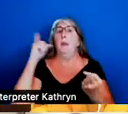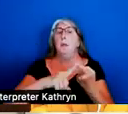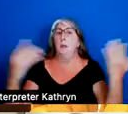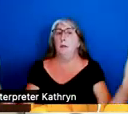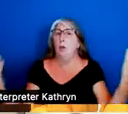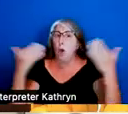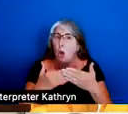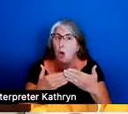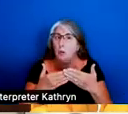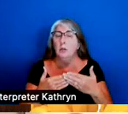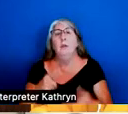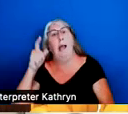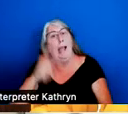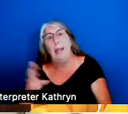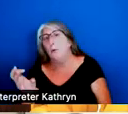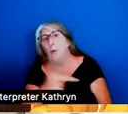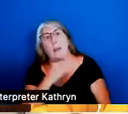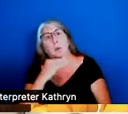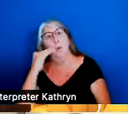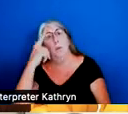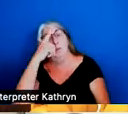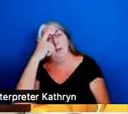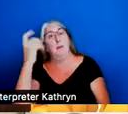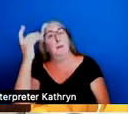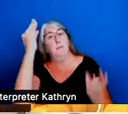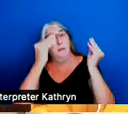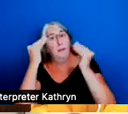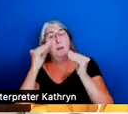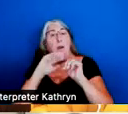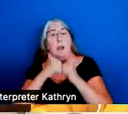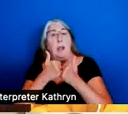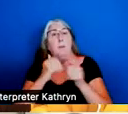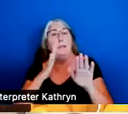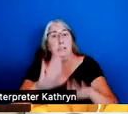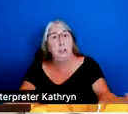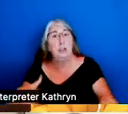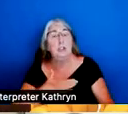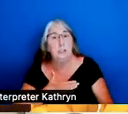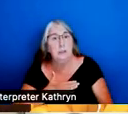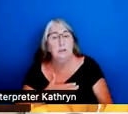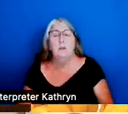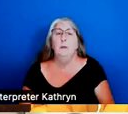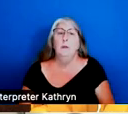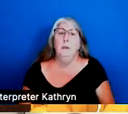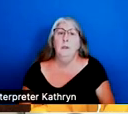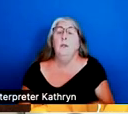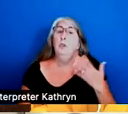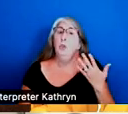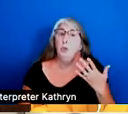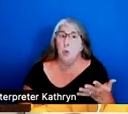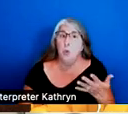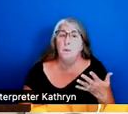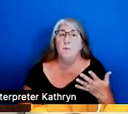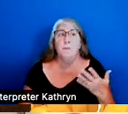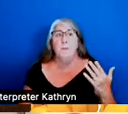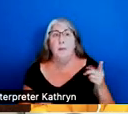I have to go back home because I'm thinking about how my kids were doing. So it was very dark,